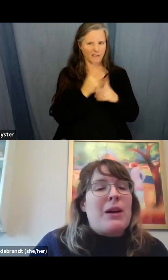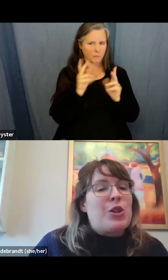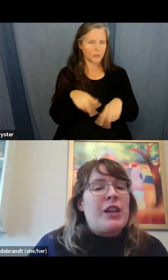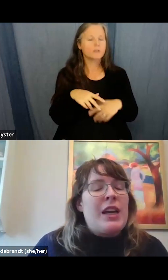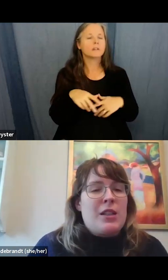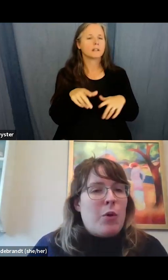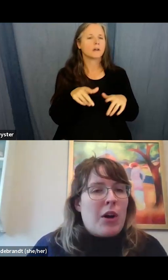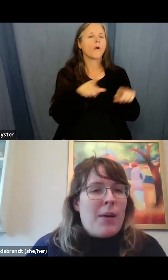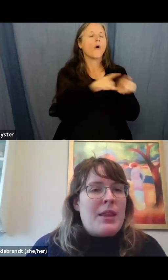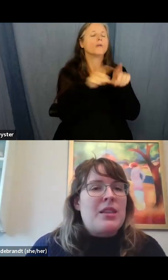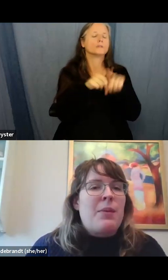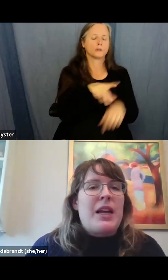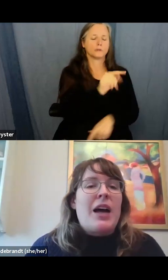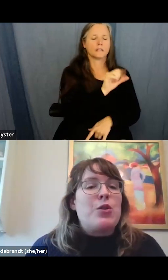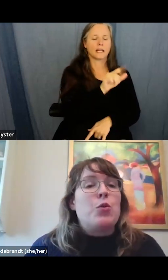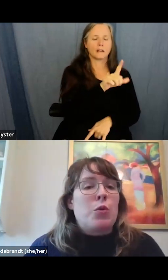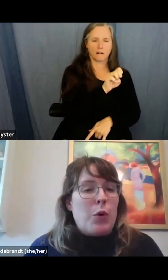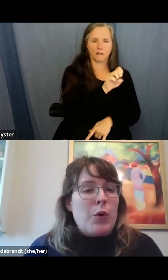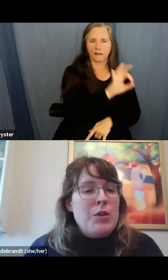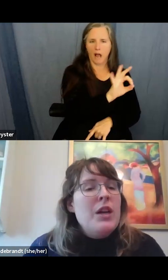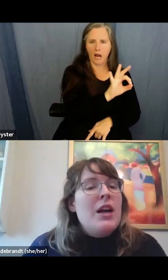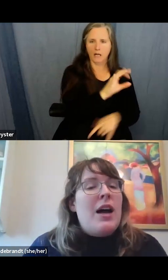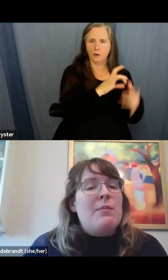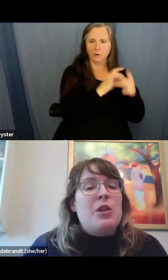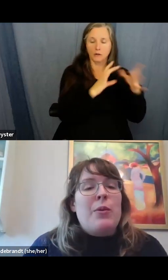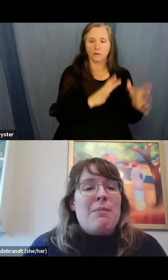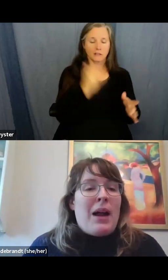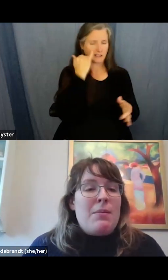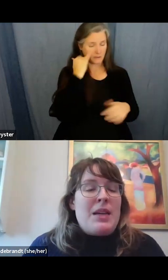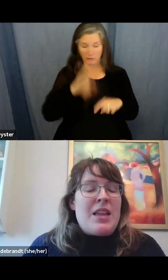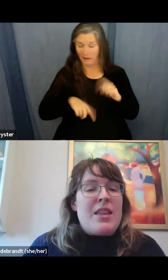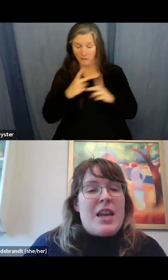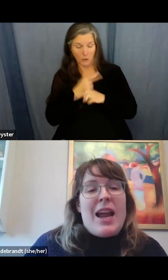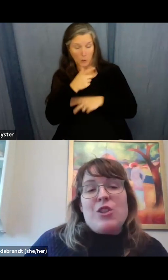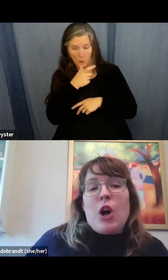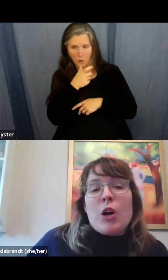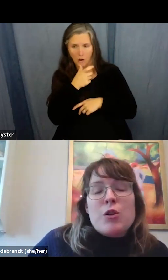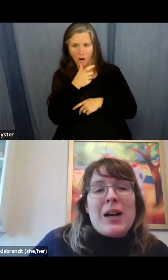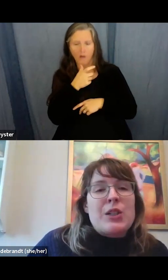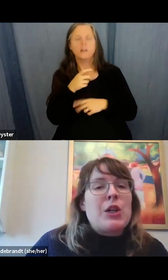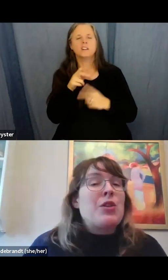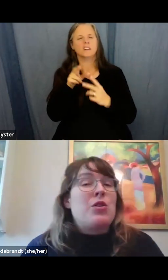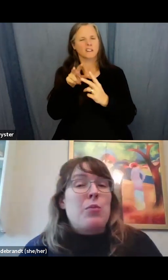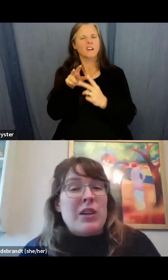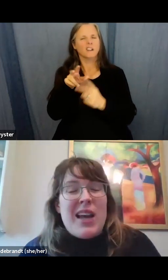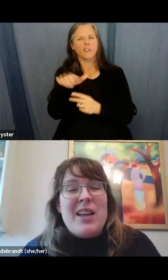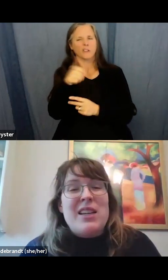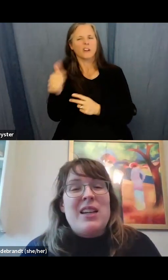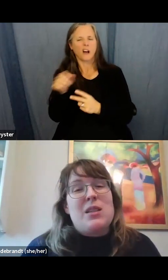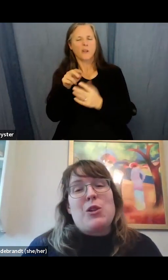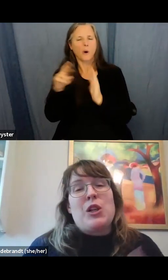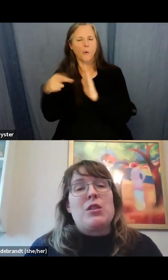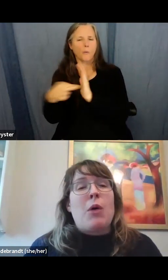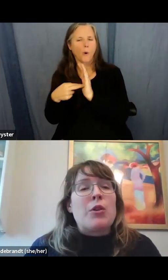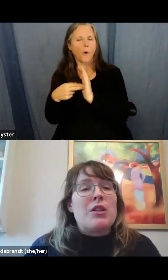districts especially, it's more common that somebody has dual roles. So it might be the HR director, the